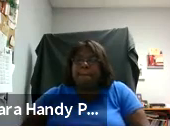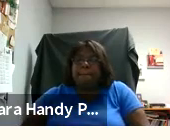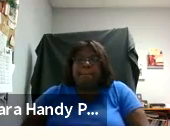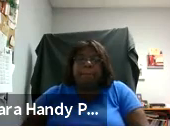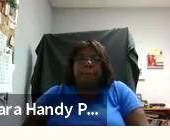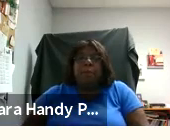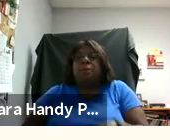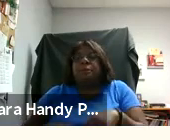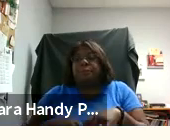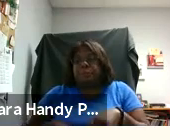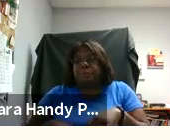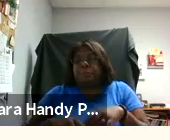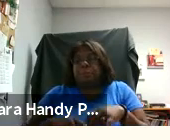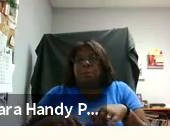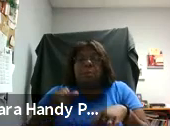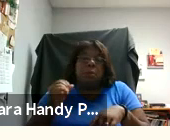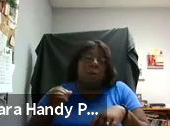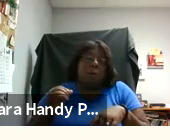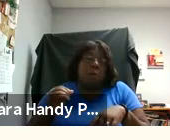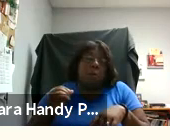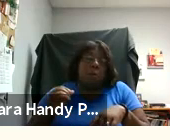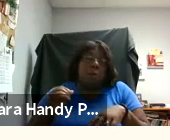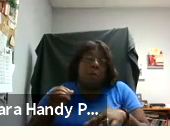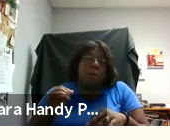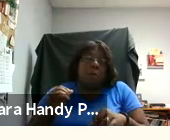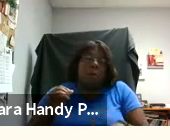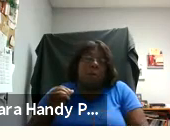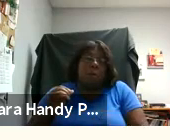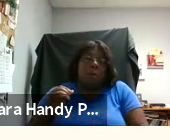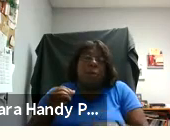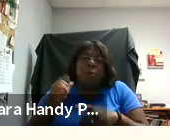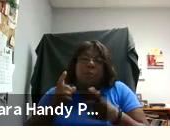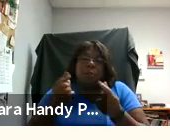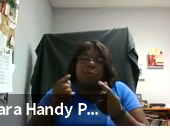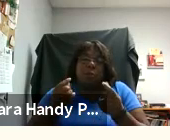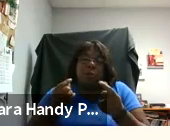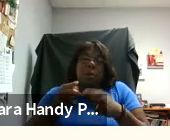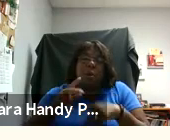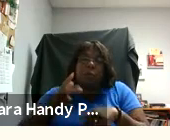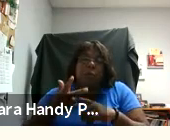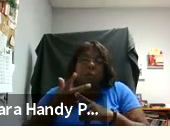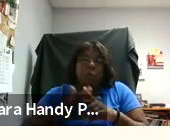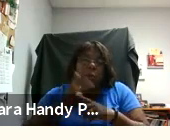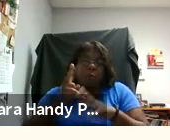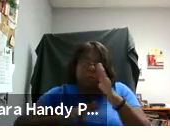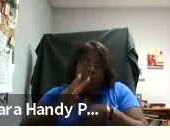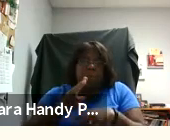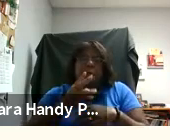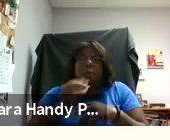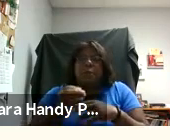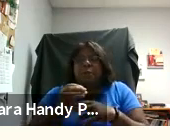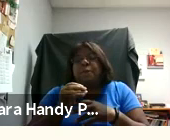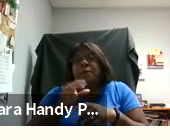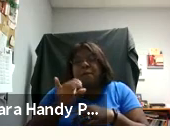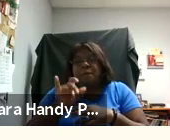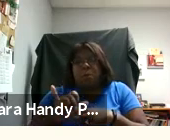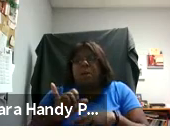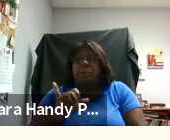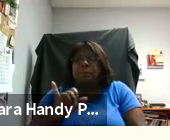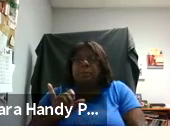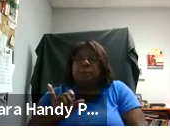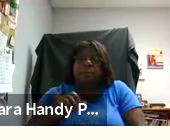So our recommendation is to do this based upon the third quarter projections rather than the fiscal year 20